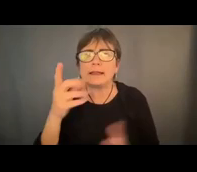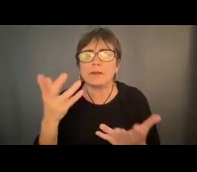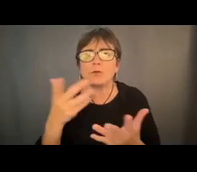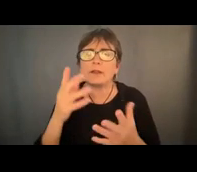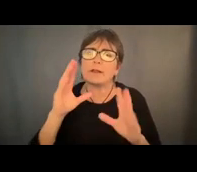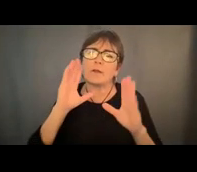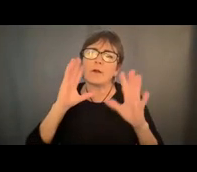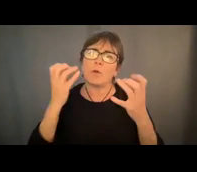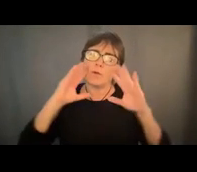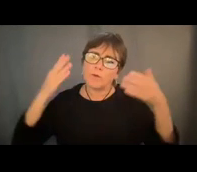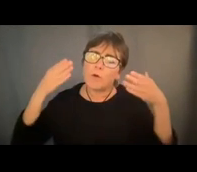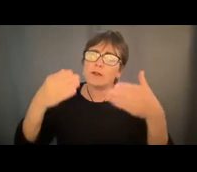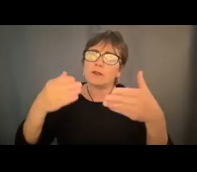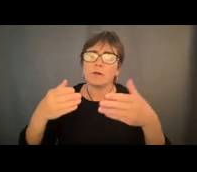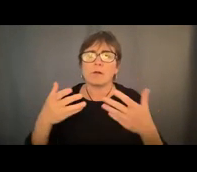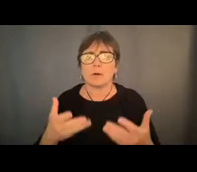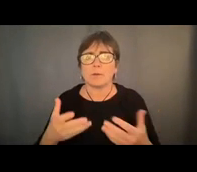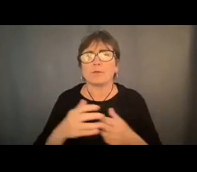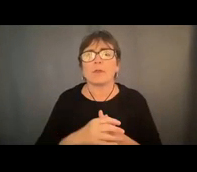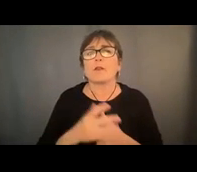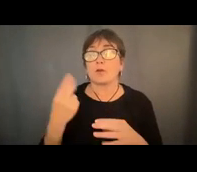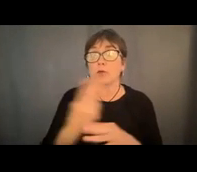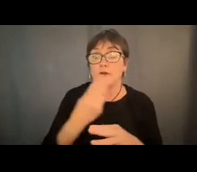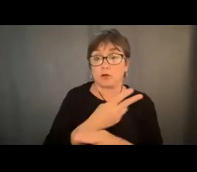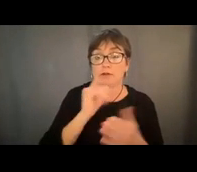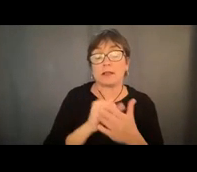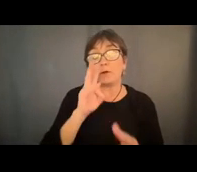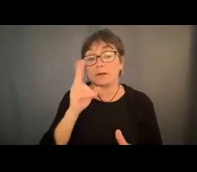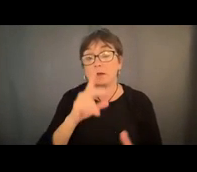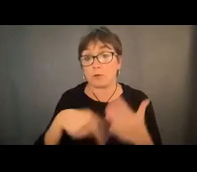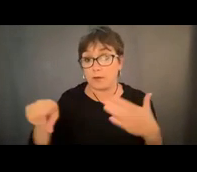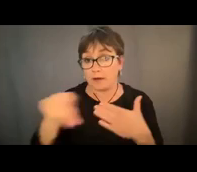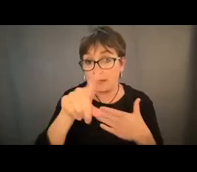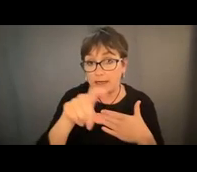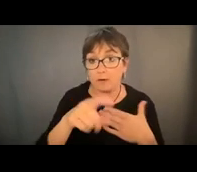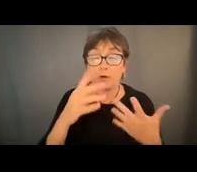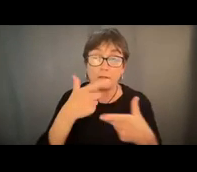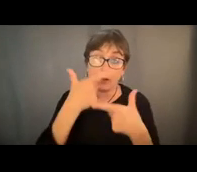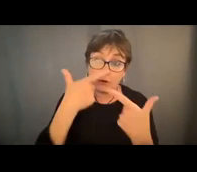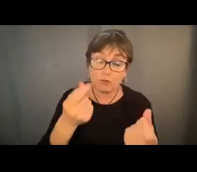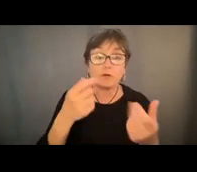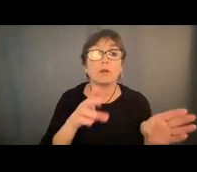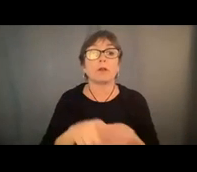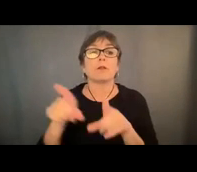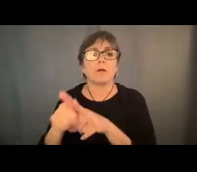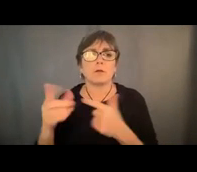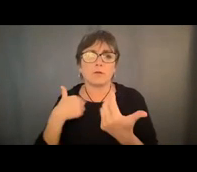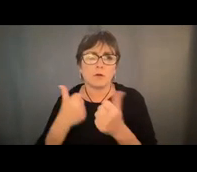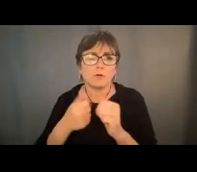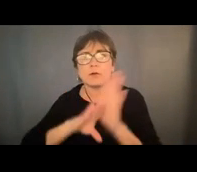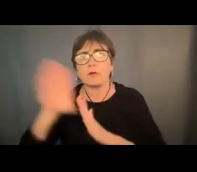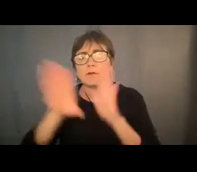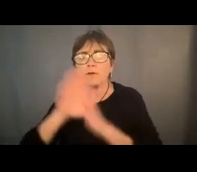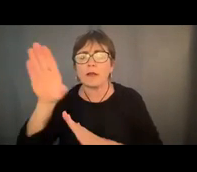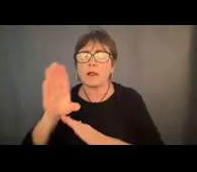we used that along with a needs assessment to develop our technical assistance plan for this year. As